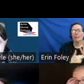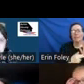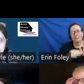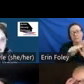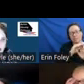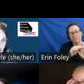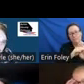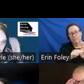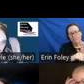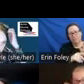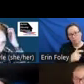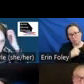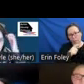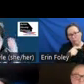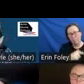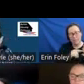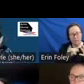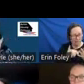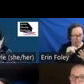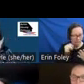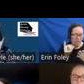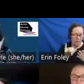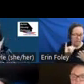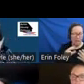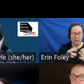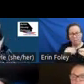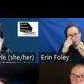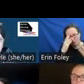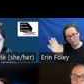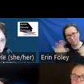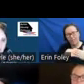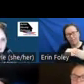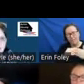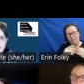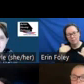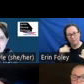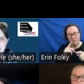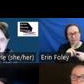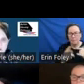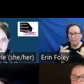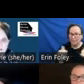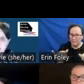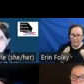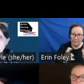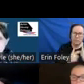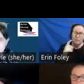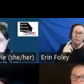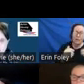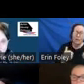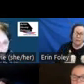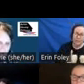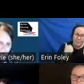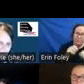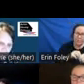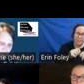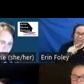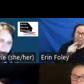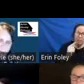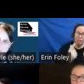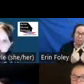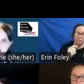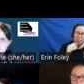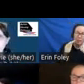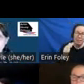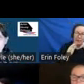regulations, there seems to be much more flexibility around this, but you would still have to be in a location that a group adult foster